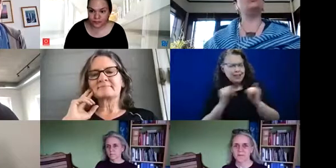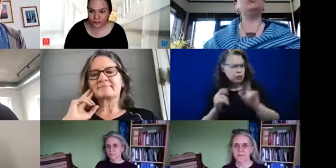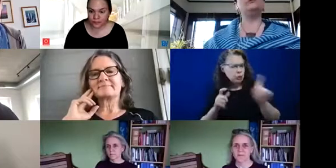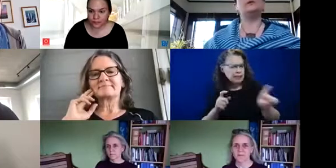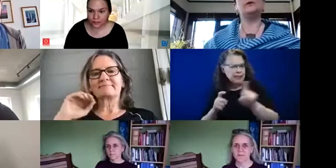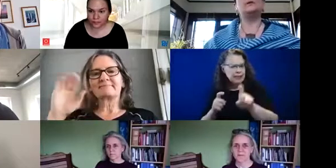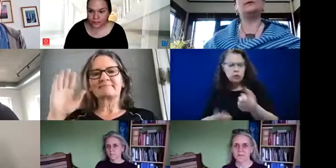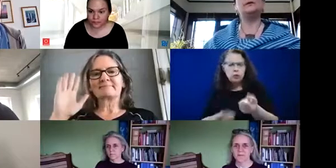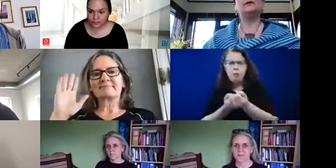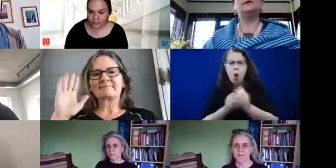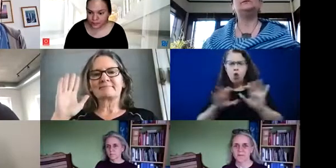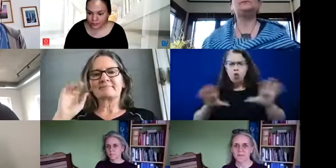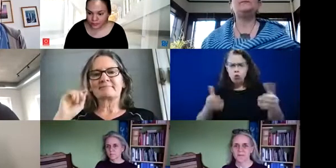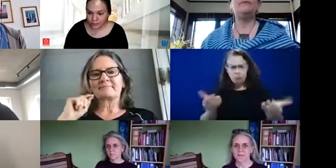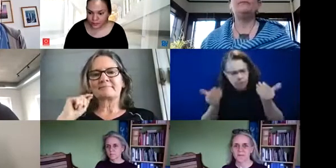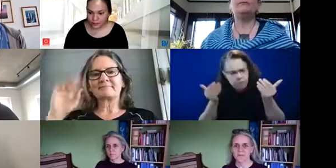group moving forward?